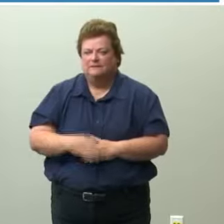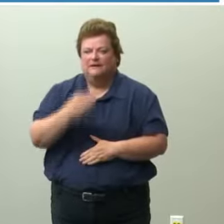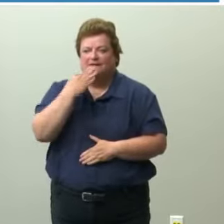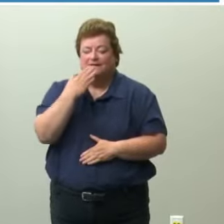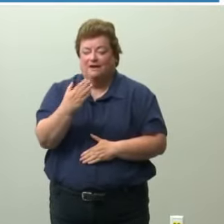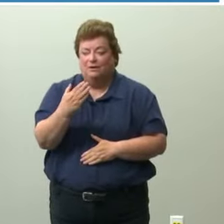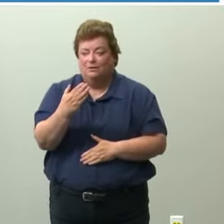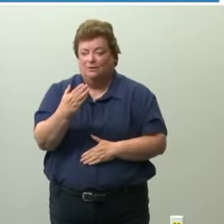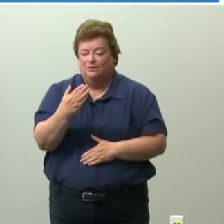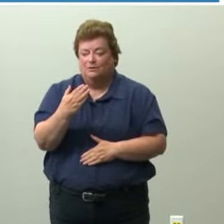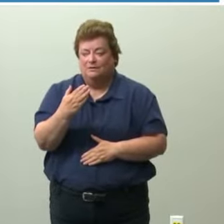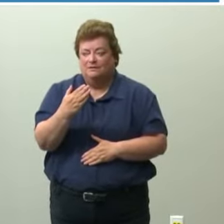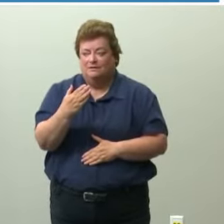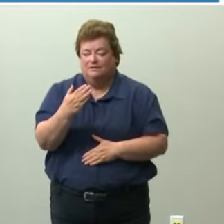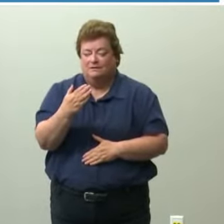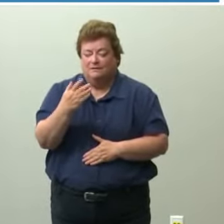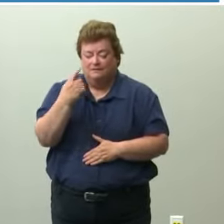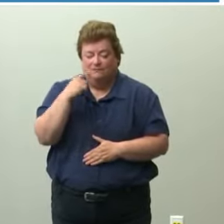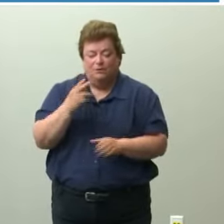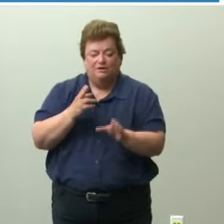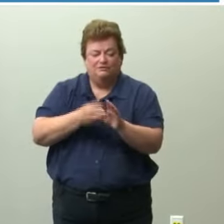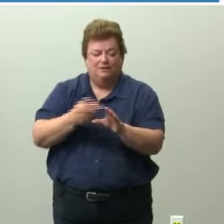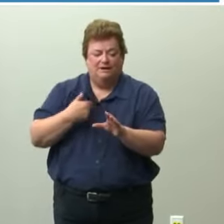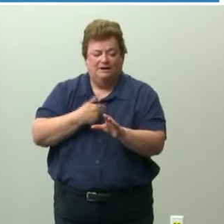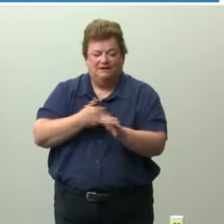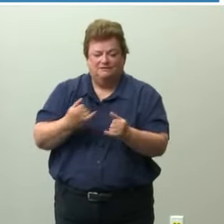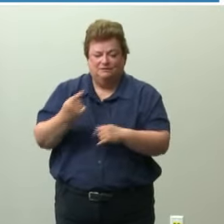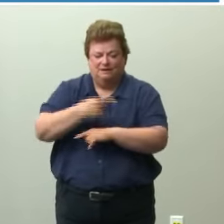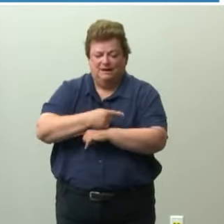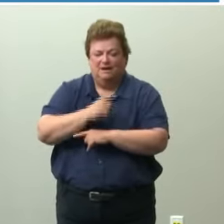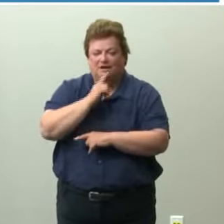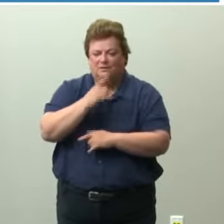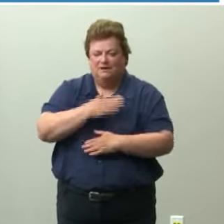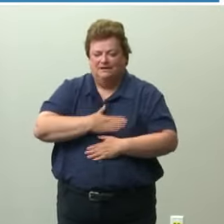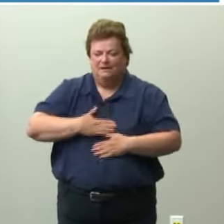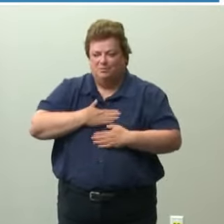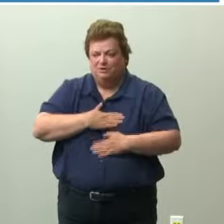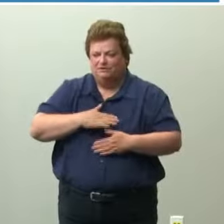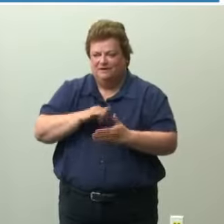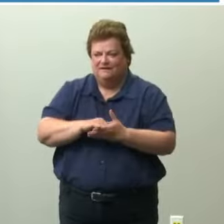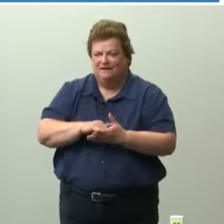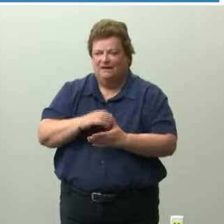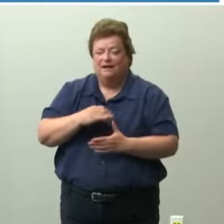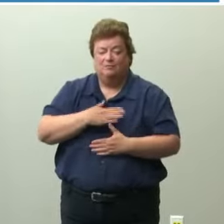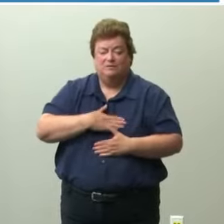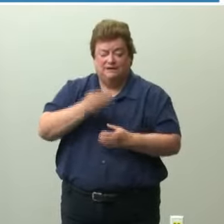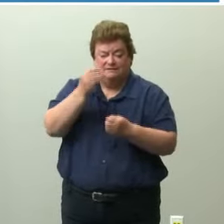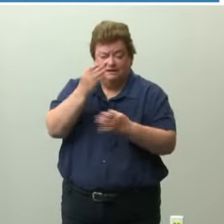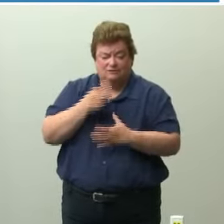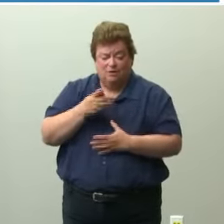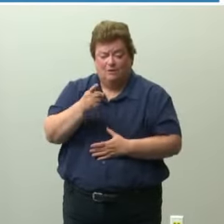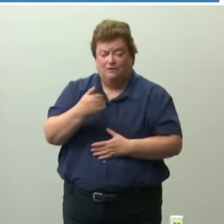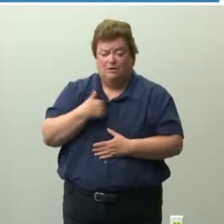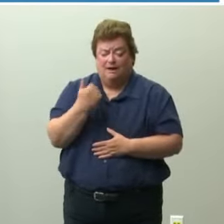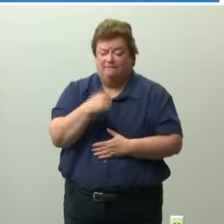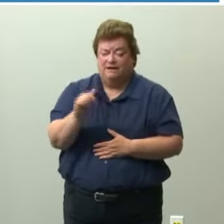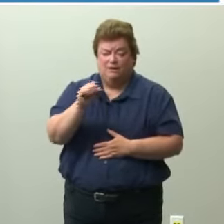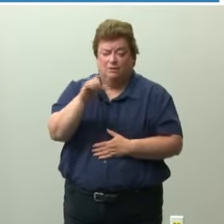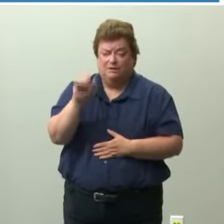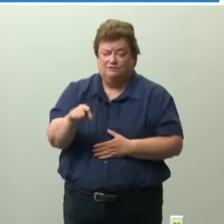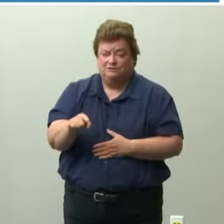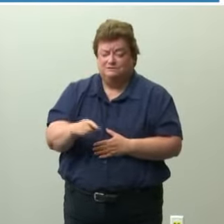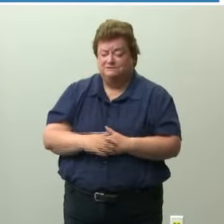Thank you for joining us today. I really appreciate it. And please let us know if you have questions.